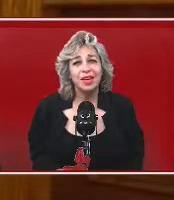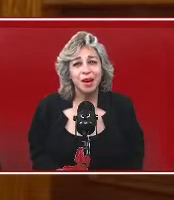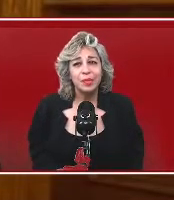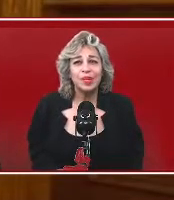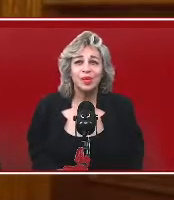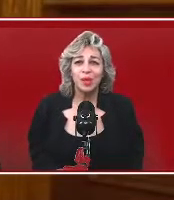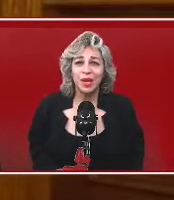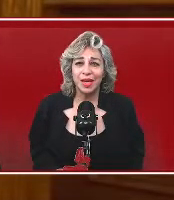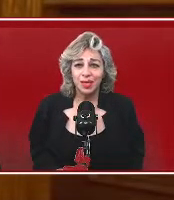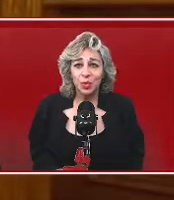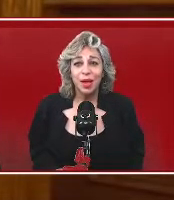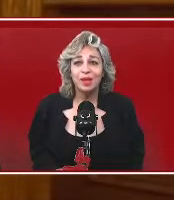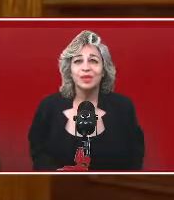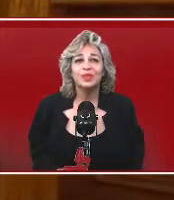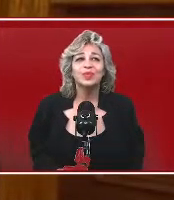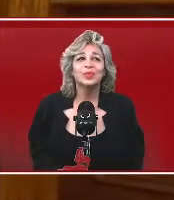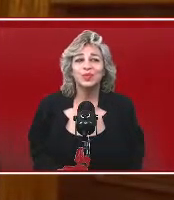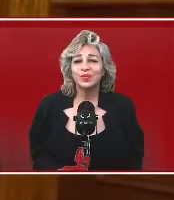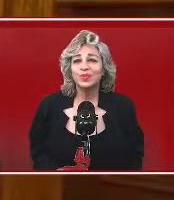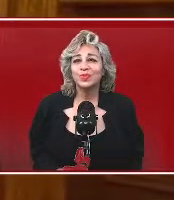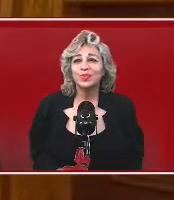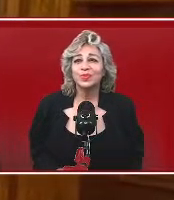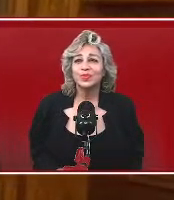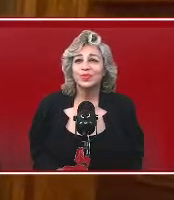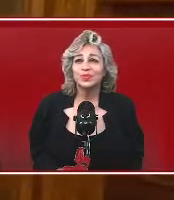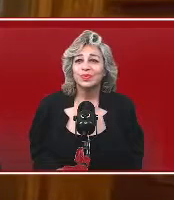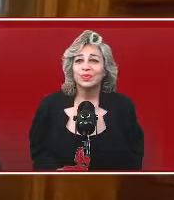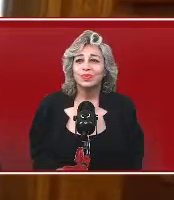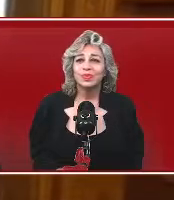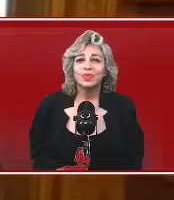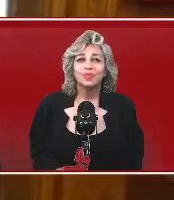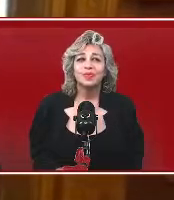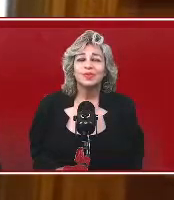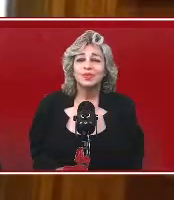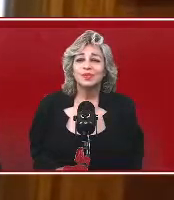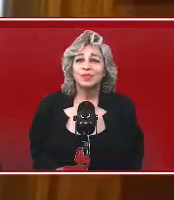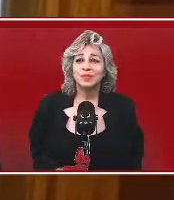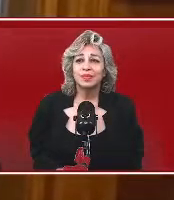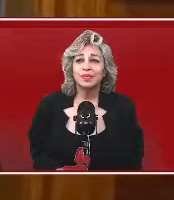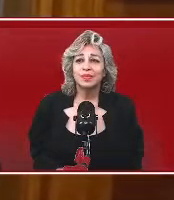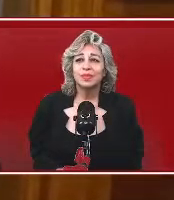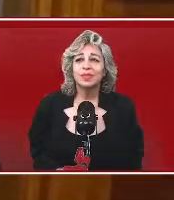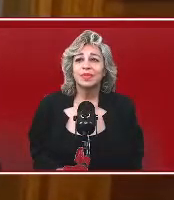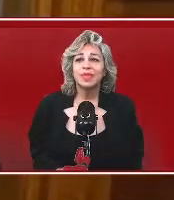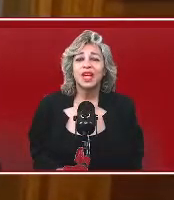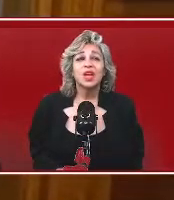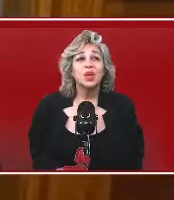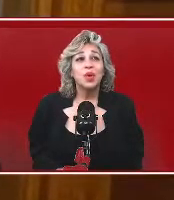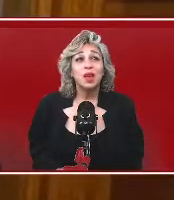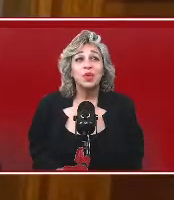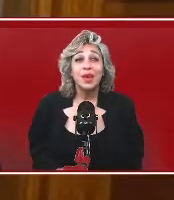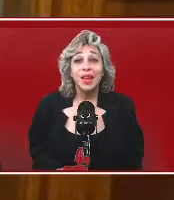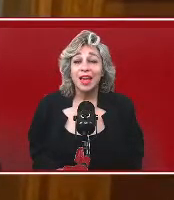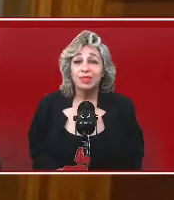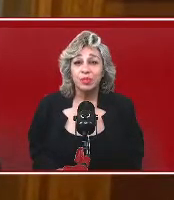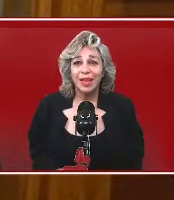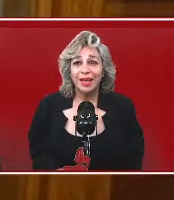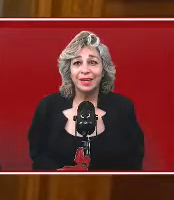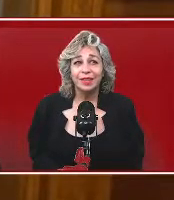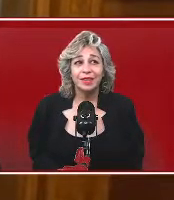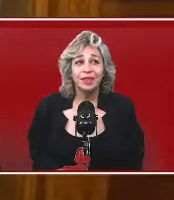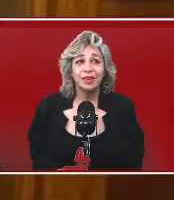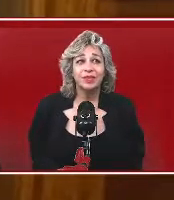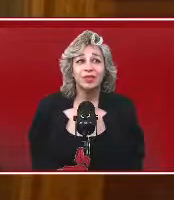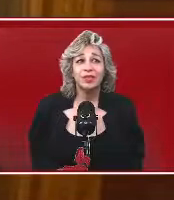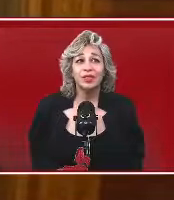the economical way as well. Tenemos ya un plan. A We already have a